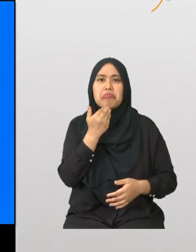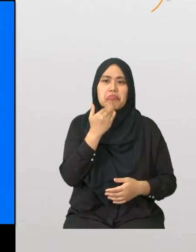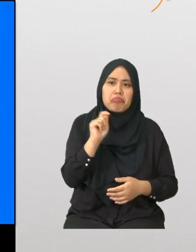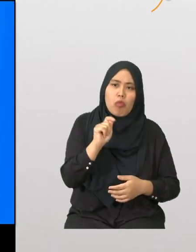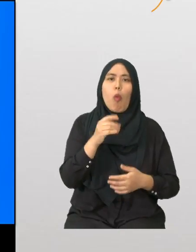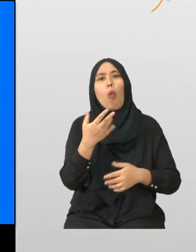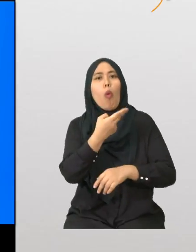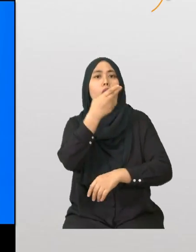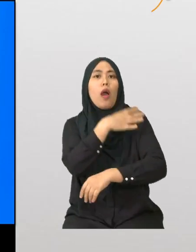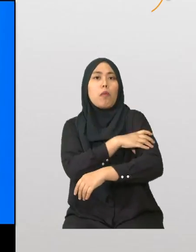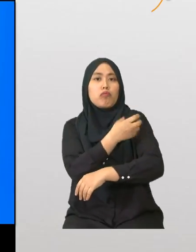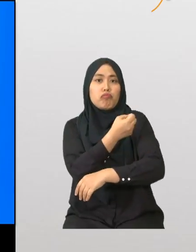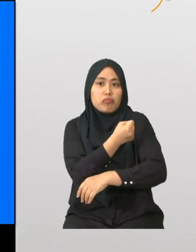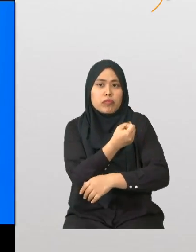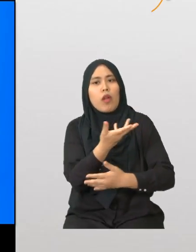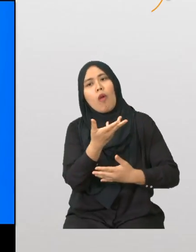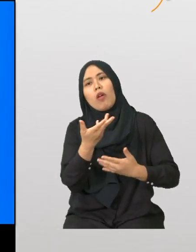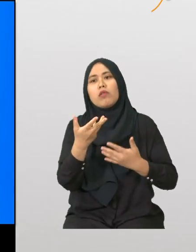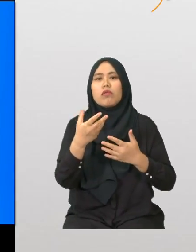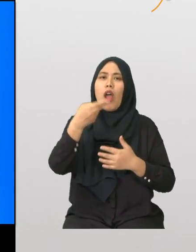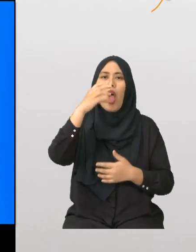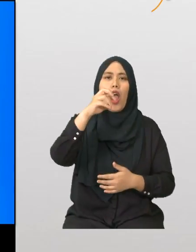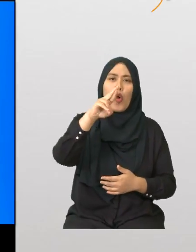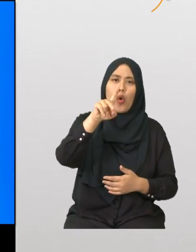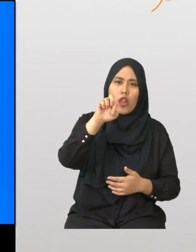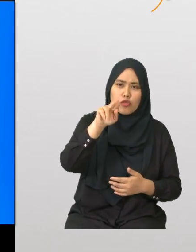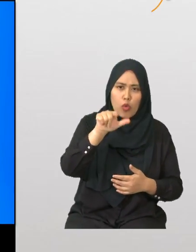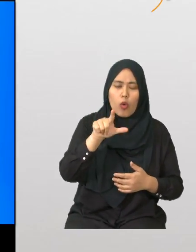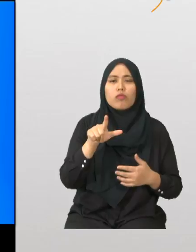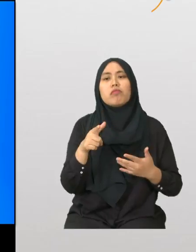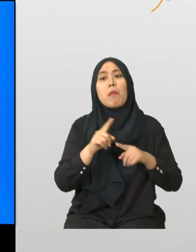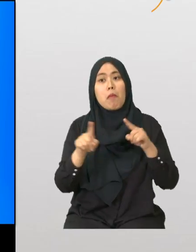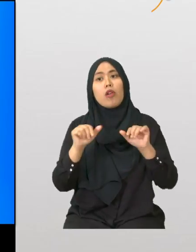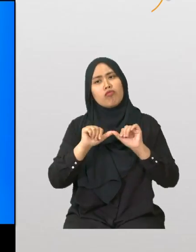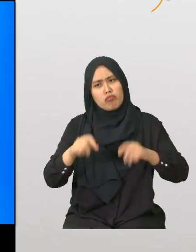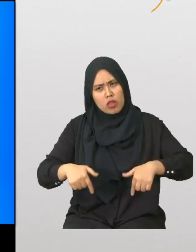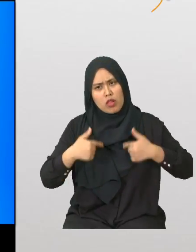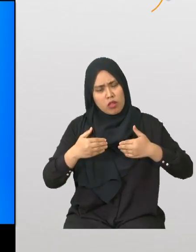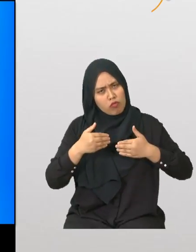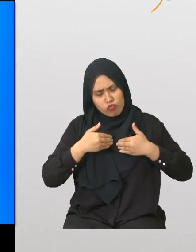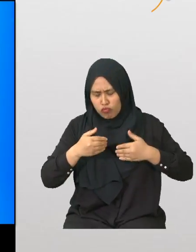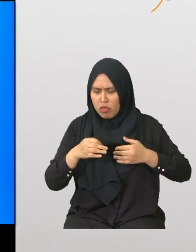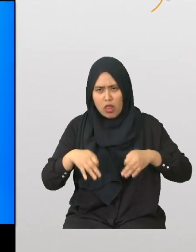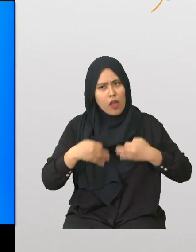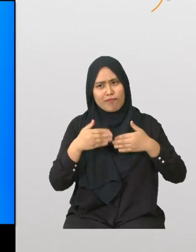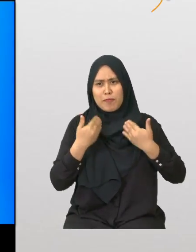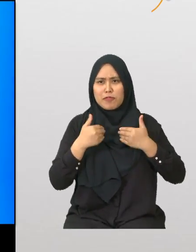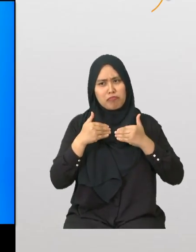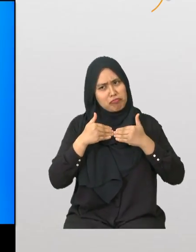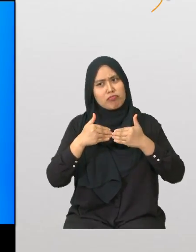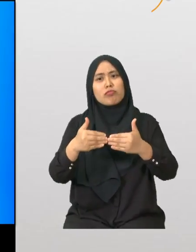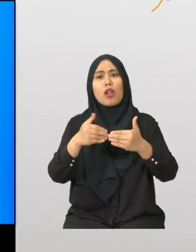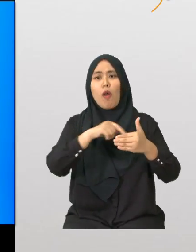high cholesterol. But we can continue to live a full life if we manage these conditions by taking good care